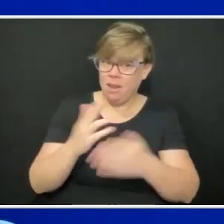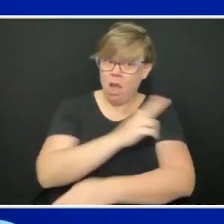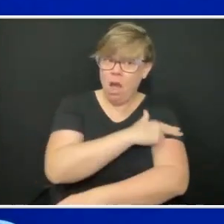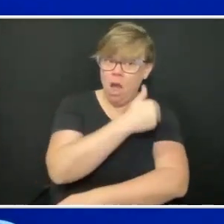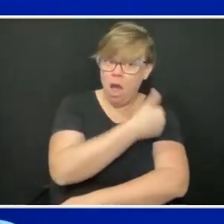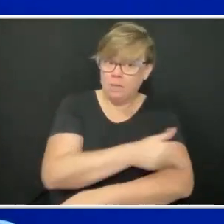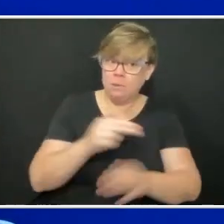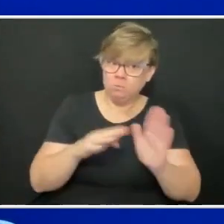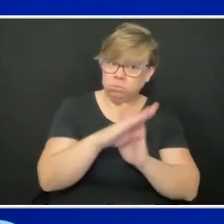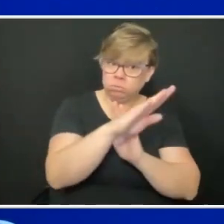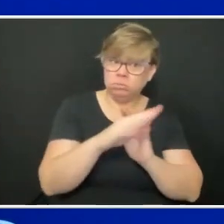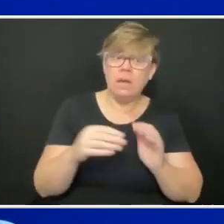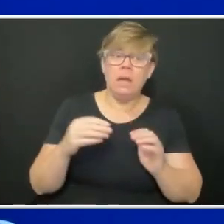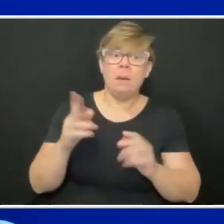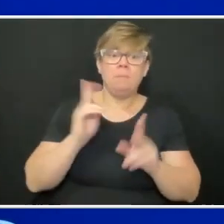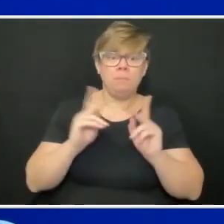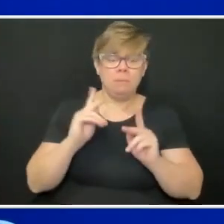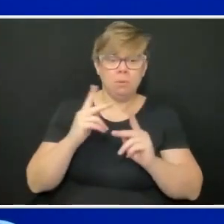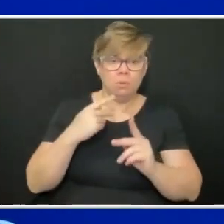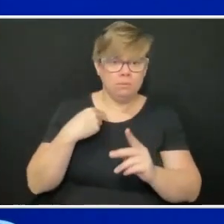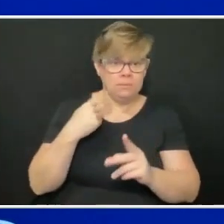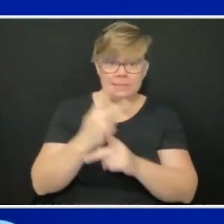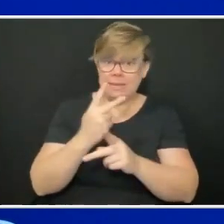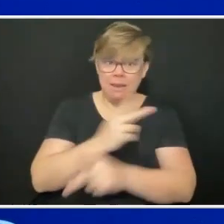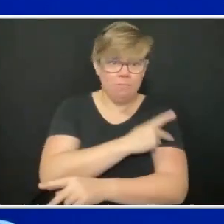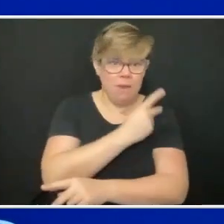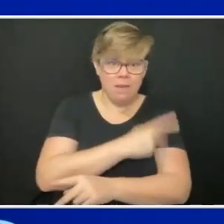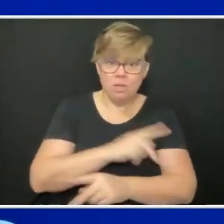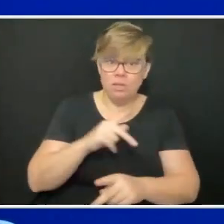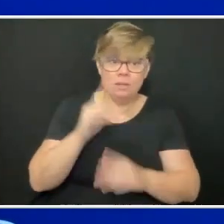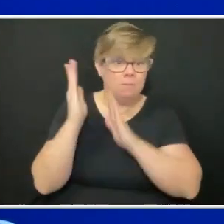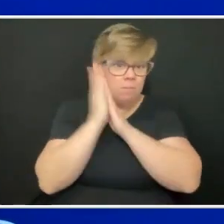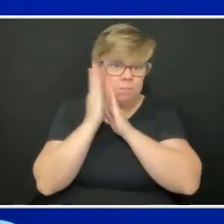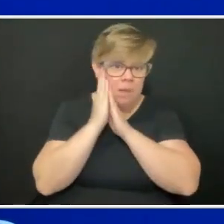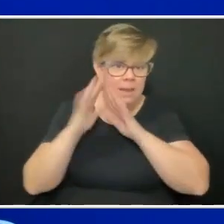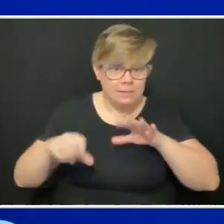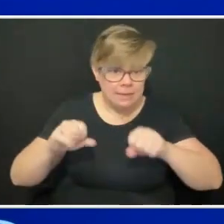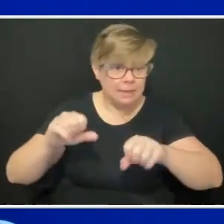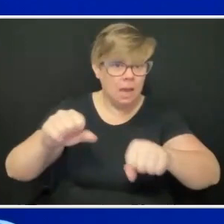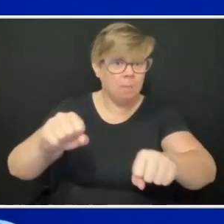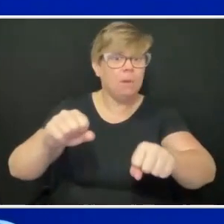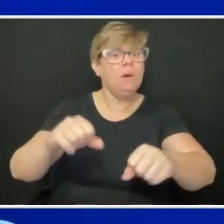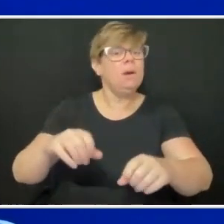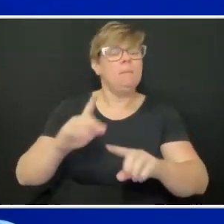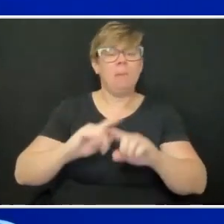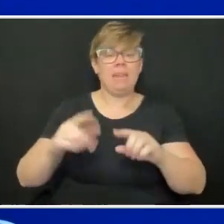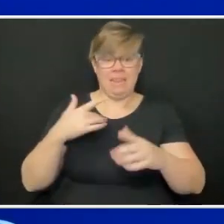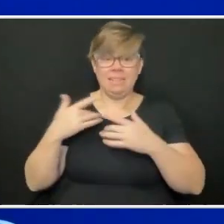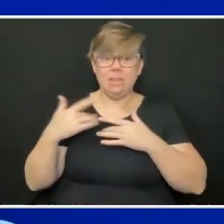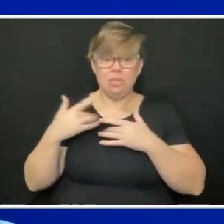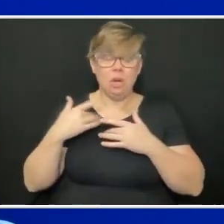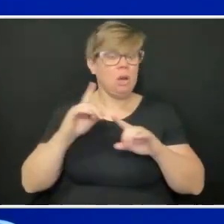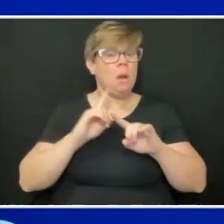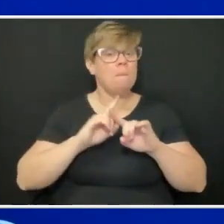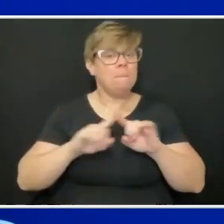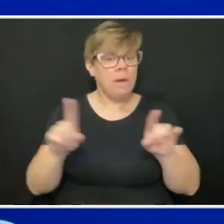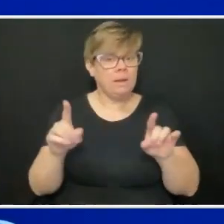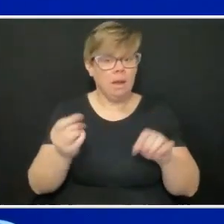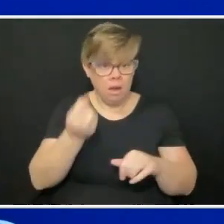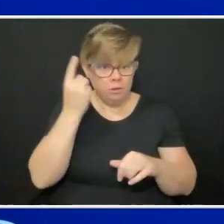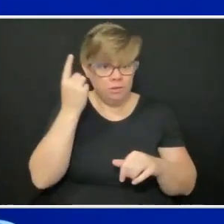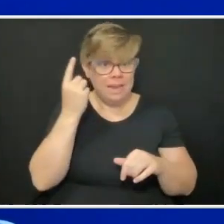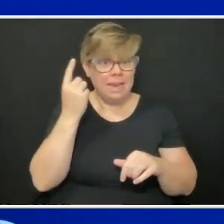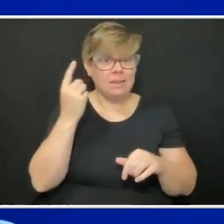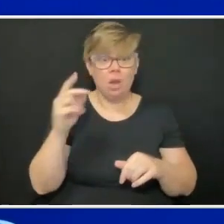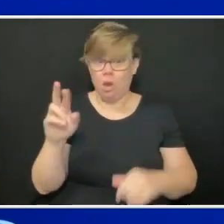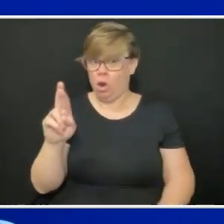the capacity to take care of patients, these beds being taken up. So it certainly is a concern, but also the morbidity and mortality associated with